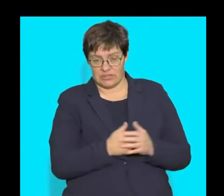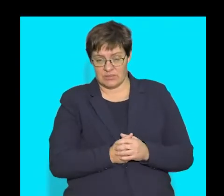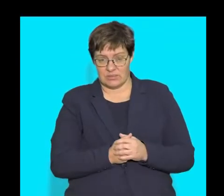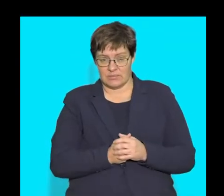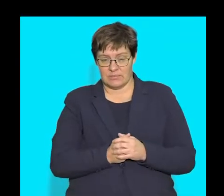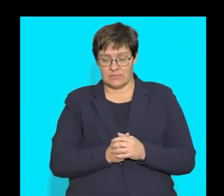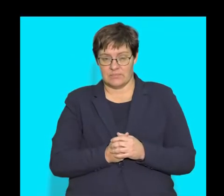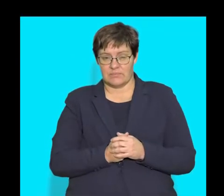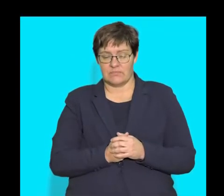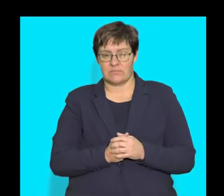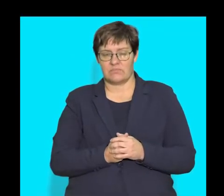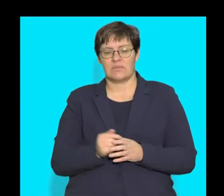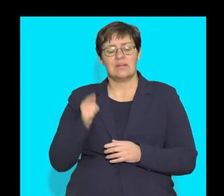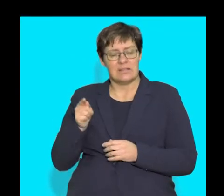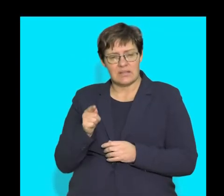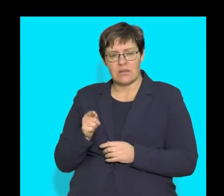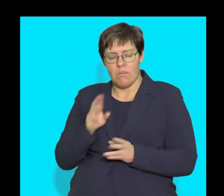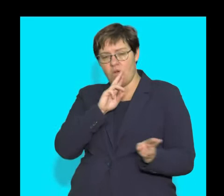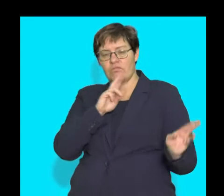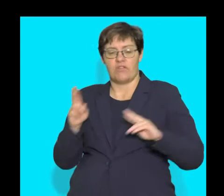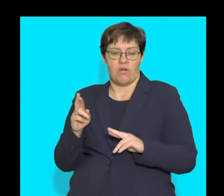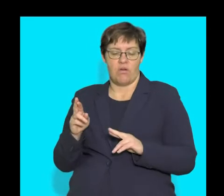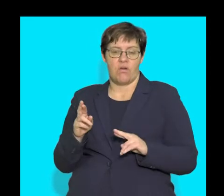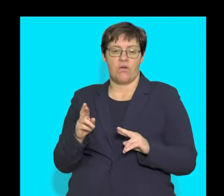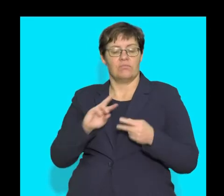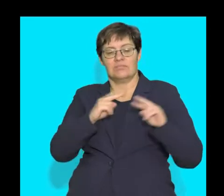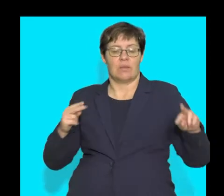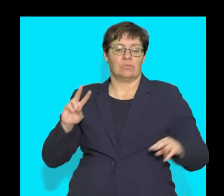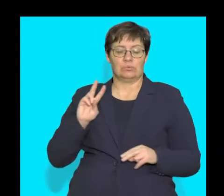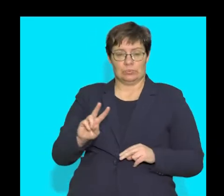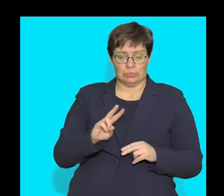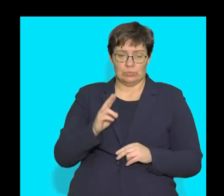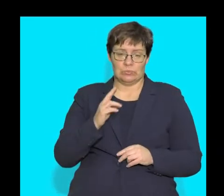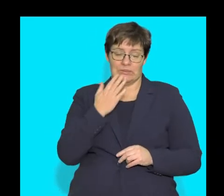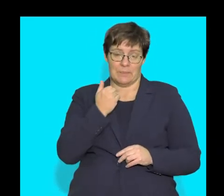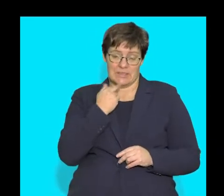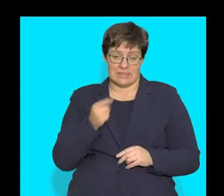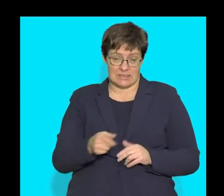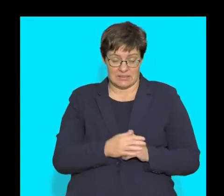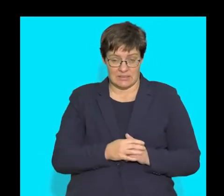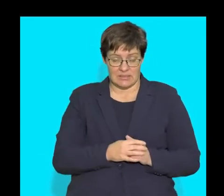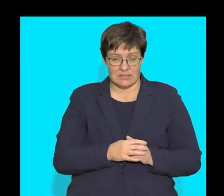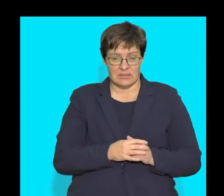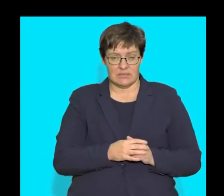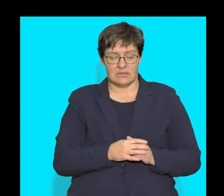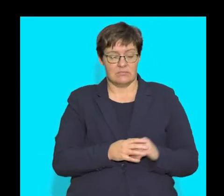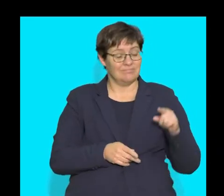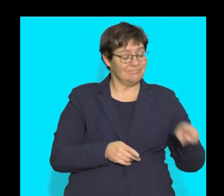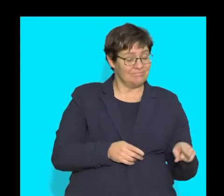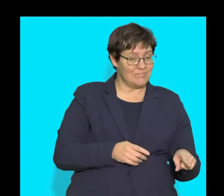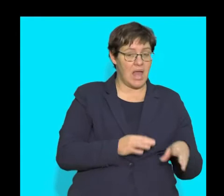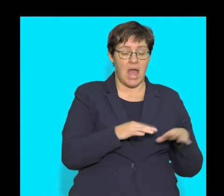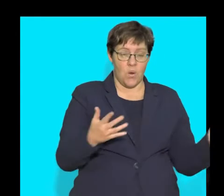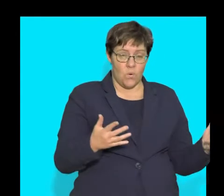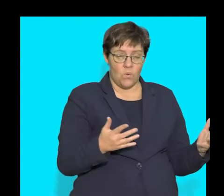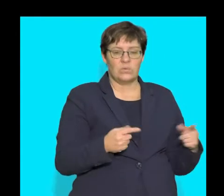it. And so that is essentially what we refer to as type 2 diabetes. We also know that the treatment of type 1